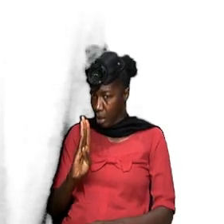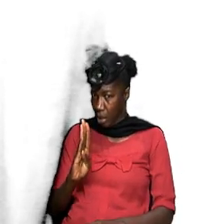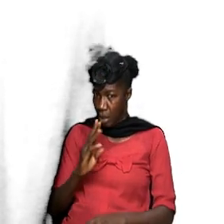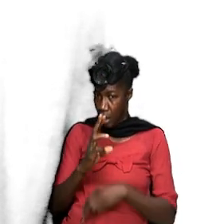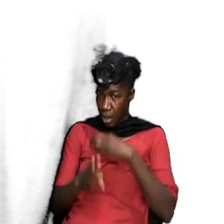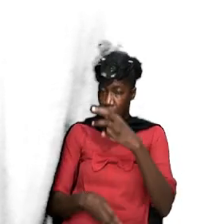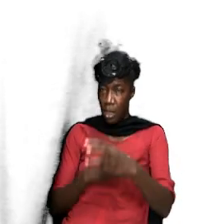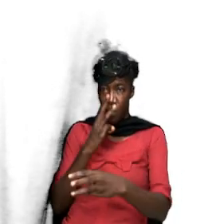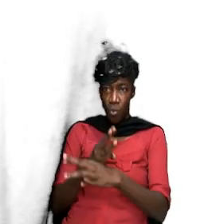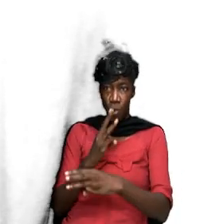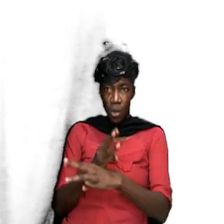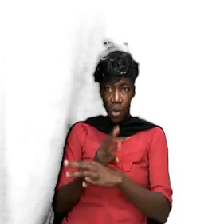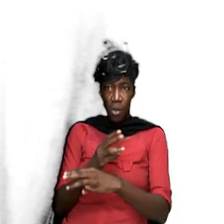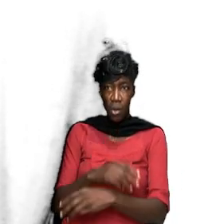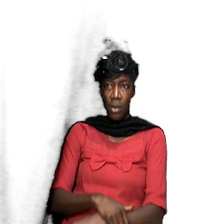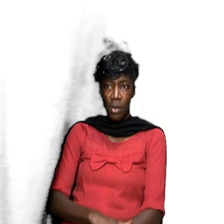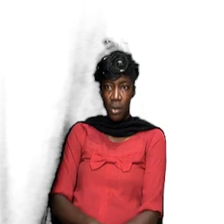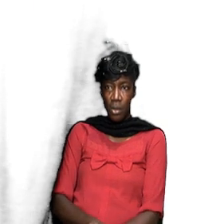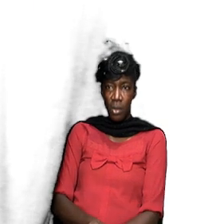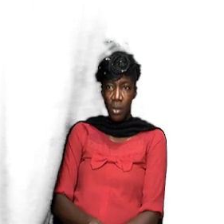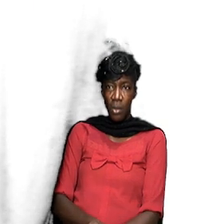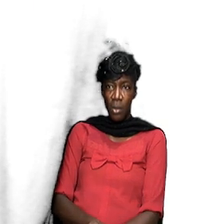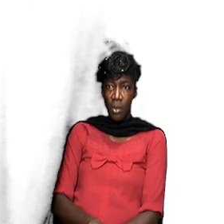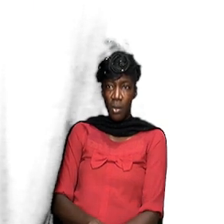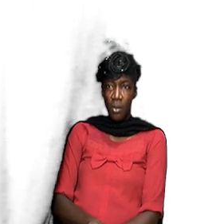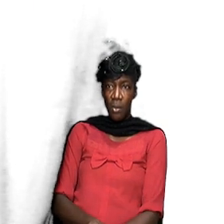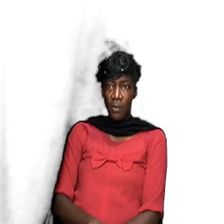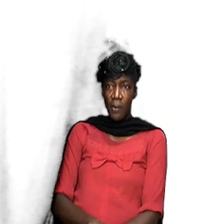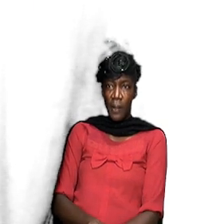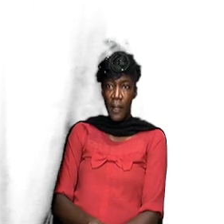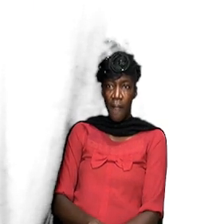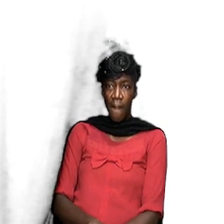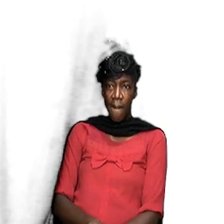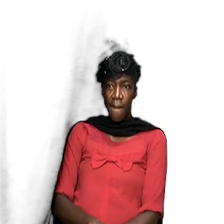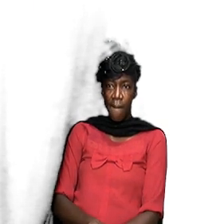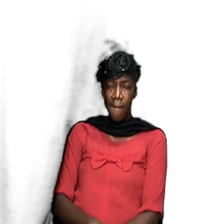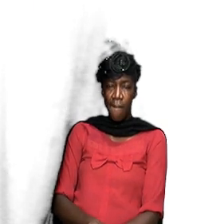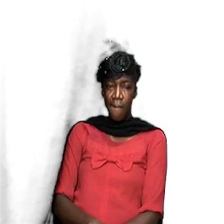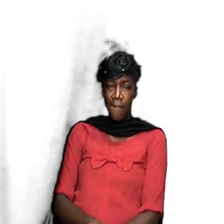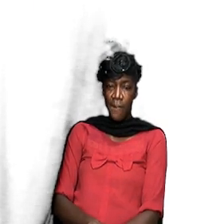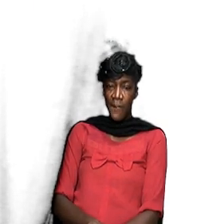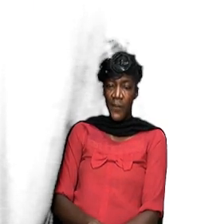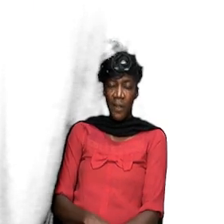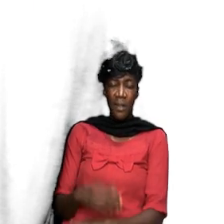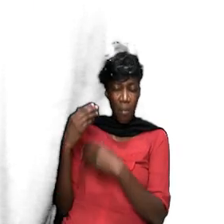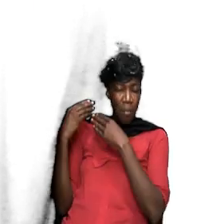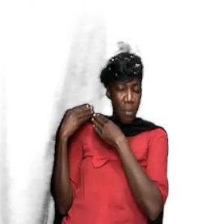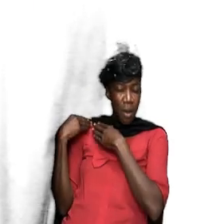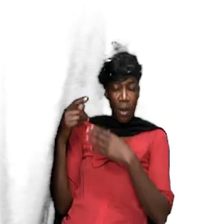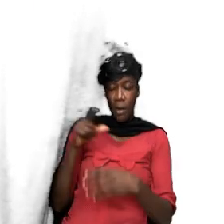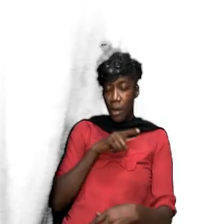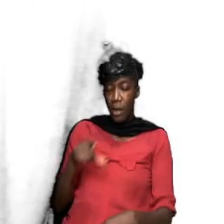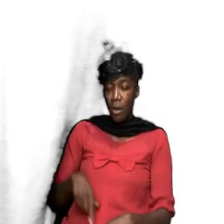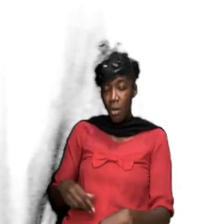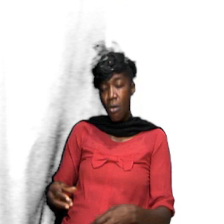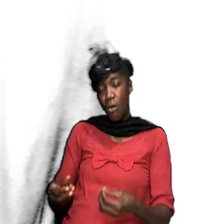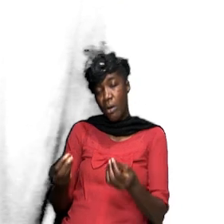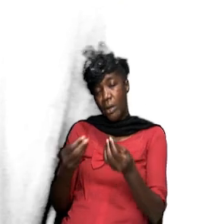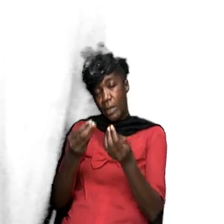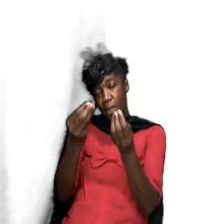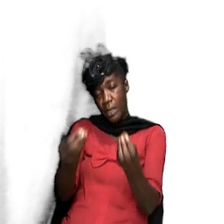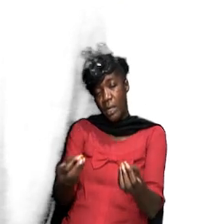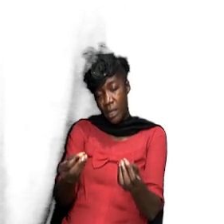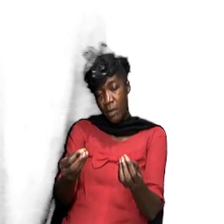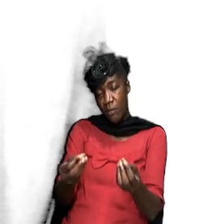I tell you, I go through the scripture, and this is the burden that the Lord give me. I'm just sharing it with us.